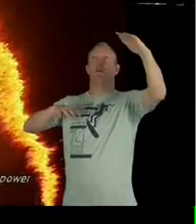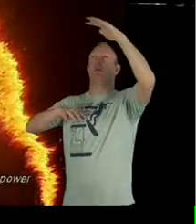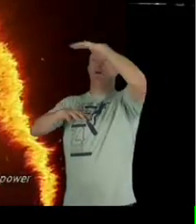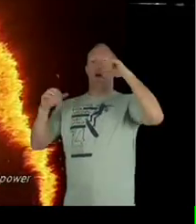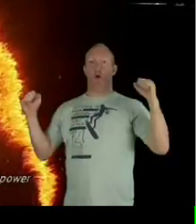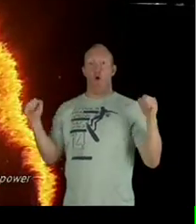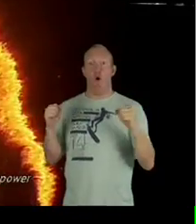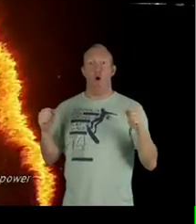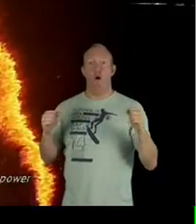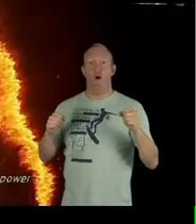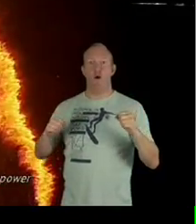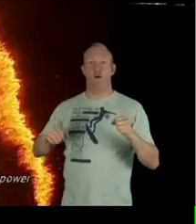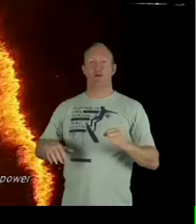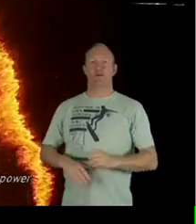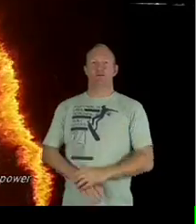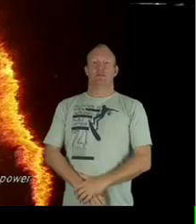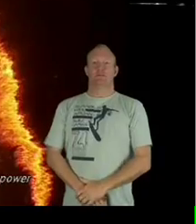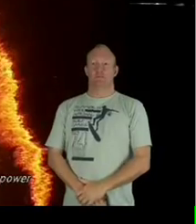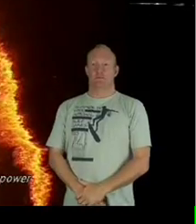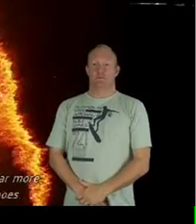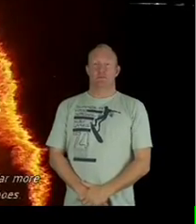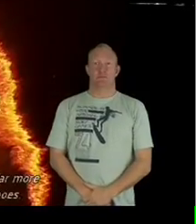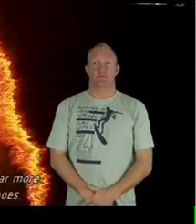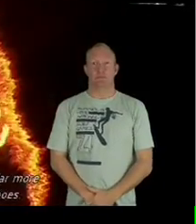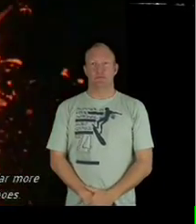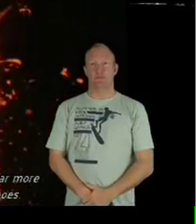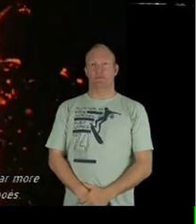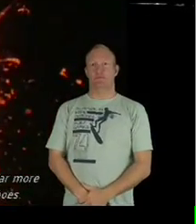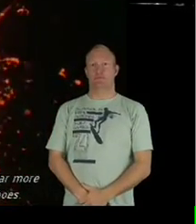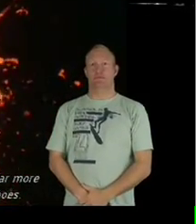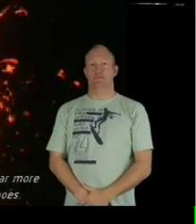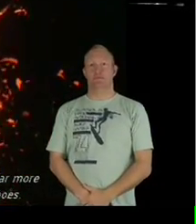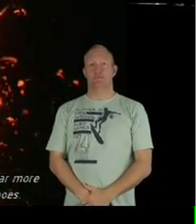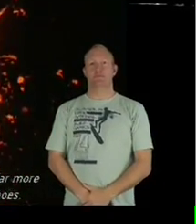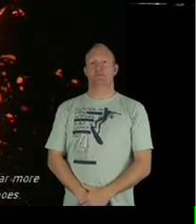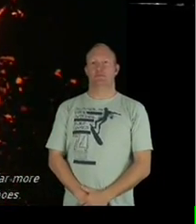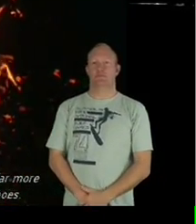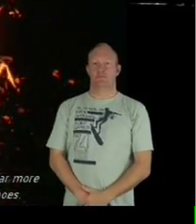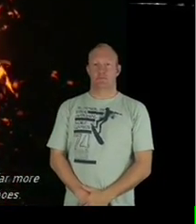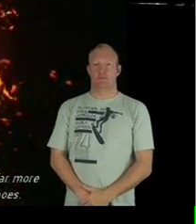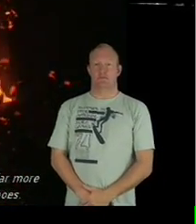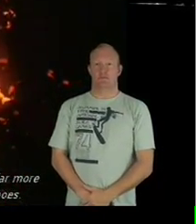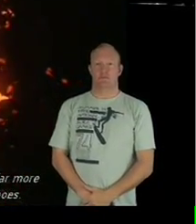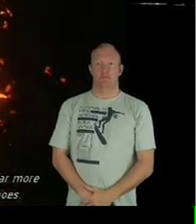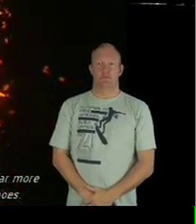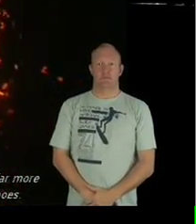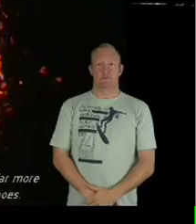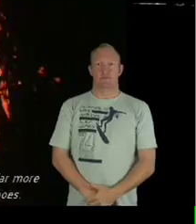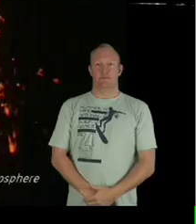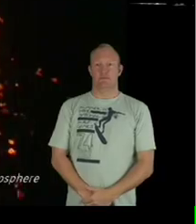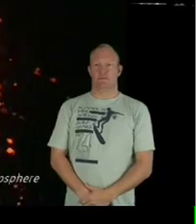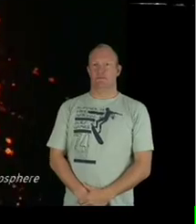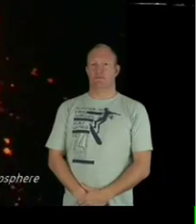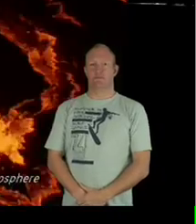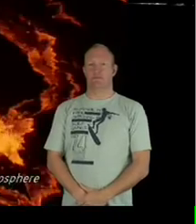And what a source of power this furnace is. The Earth's heat does far more than just fuel volcanoes.